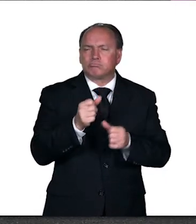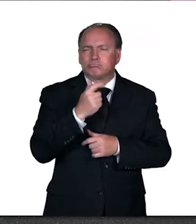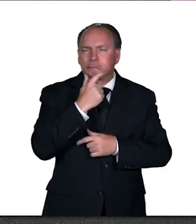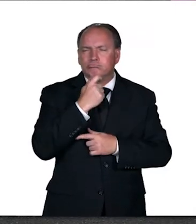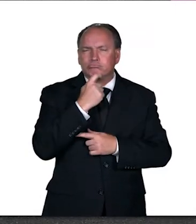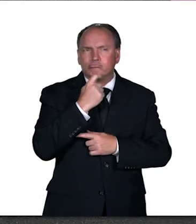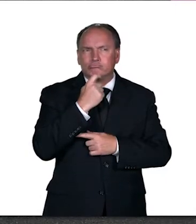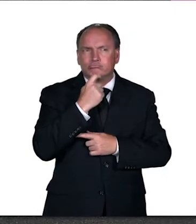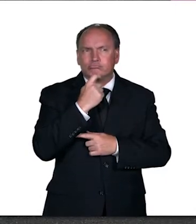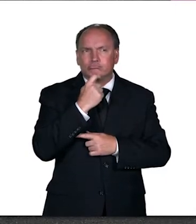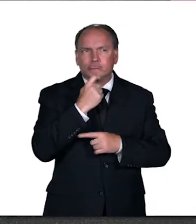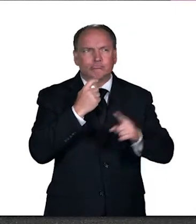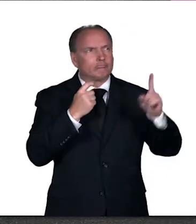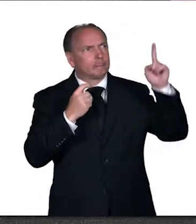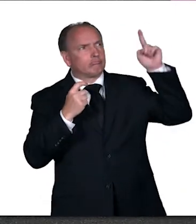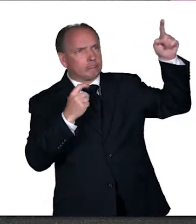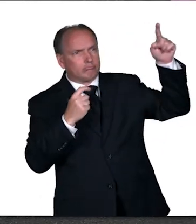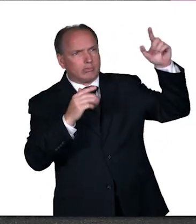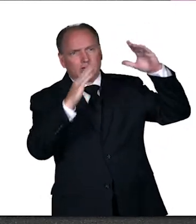Is this the stem?